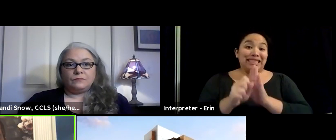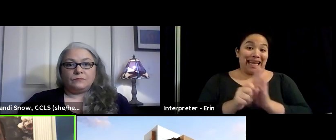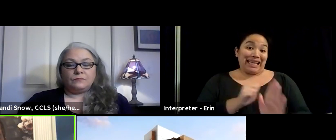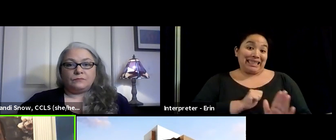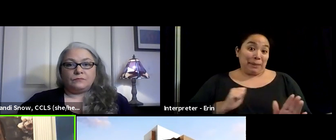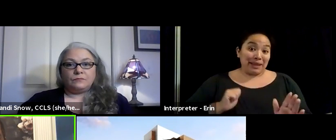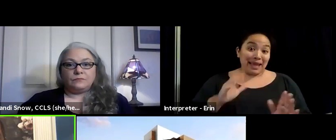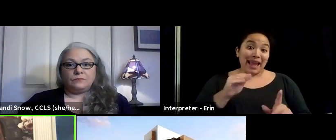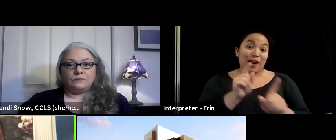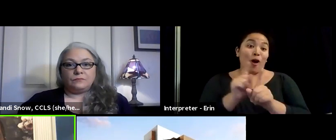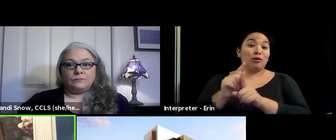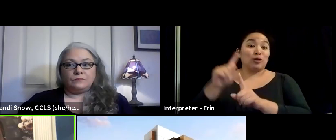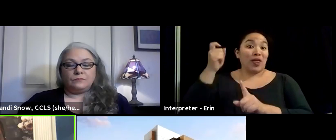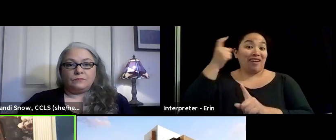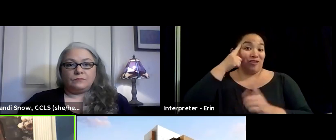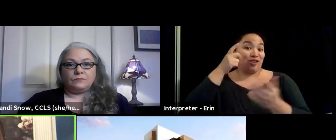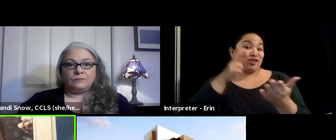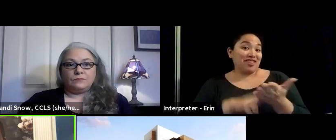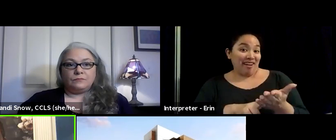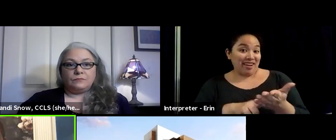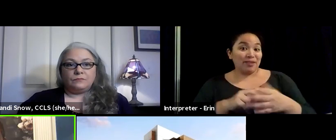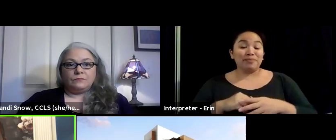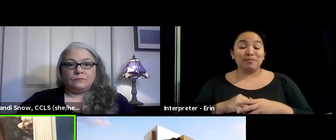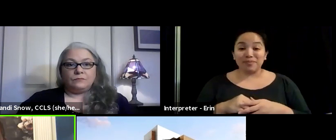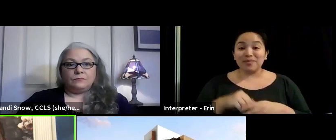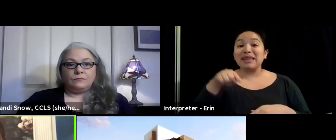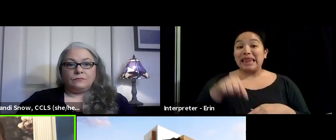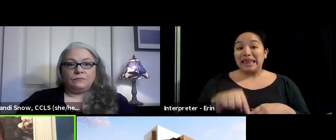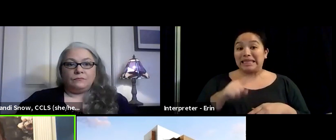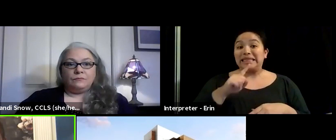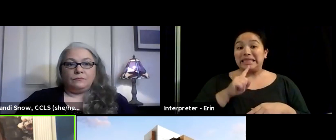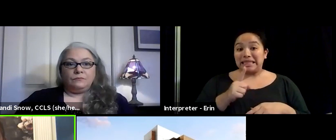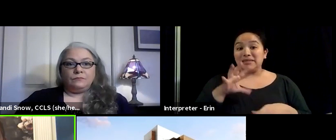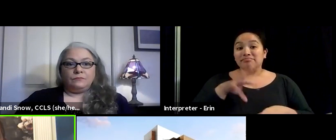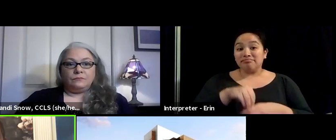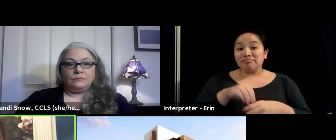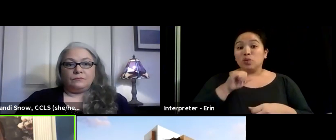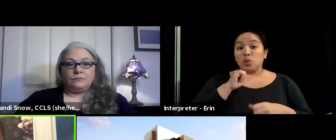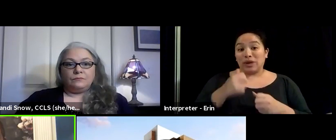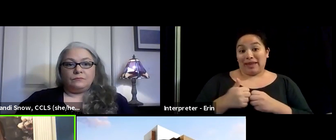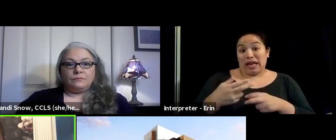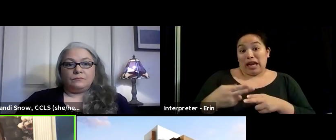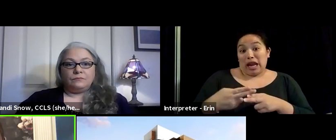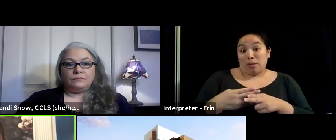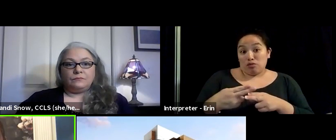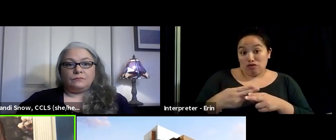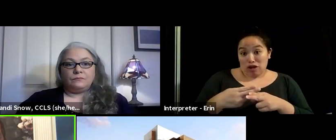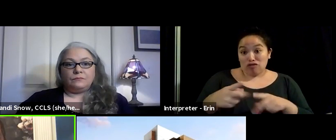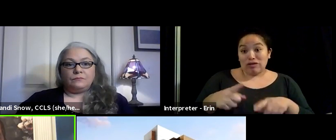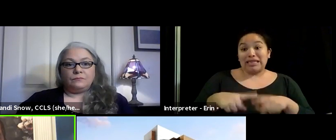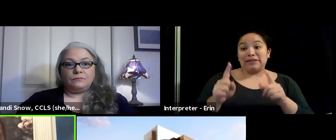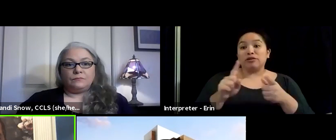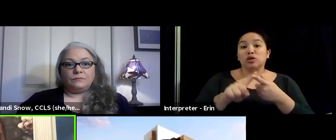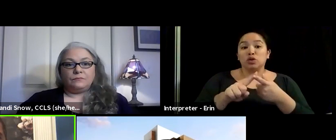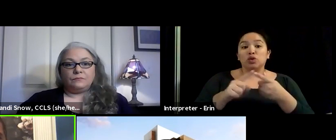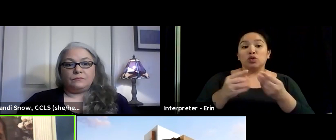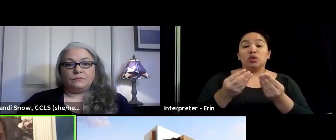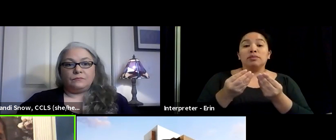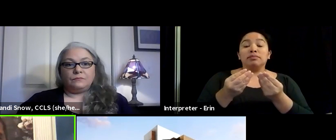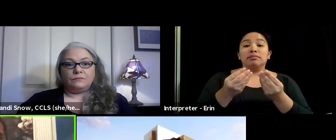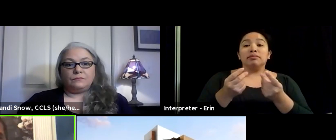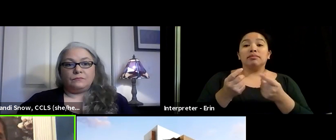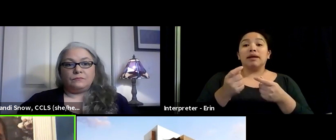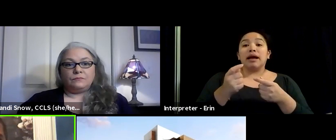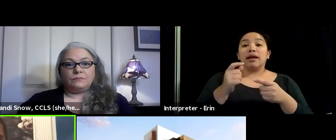into law by the governor. It is made up of a set of temporary measures designed to prevent widespread loss of